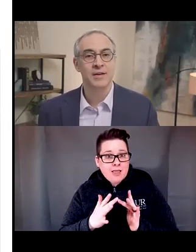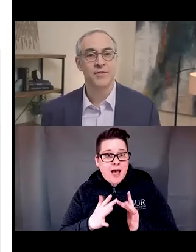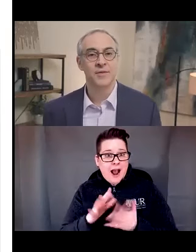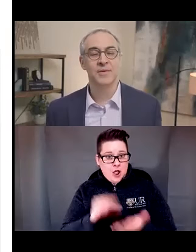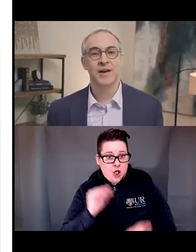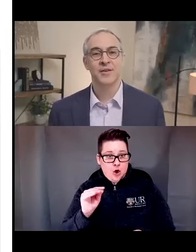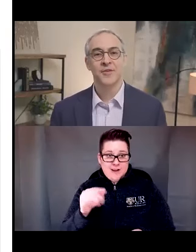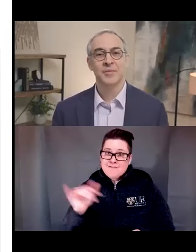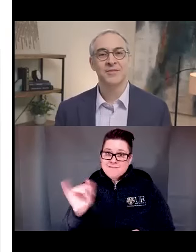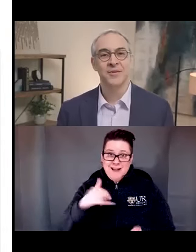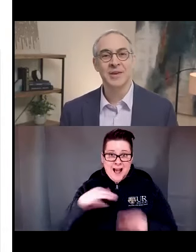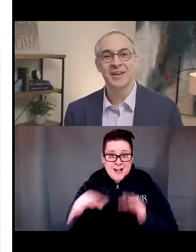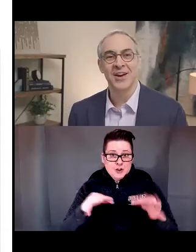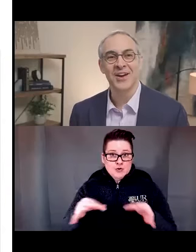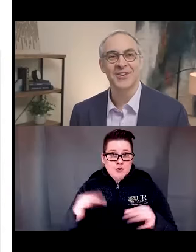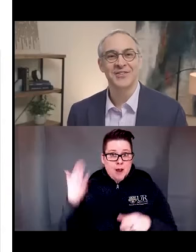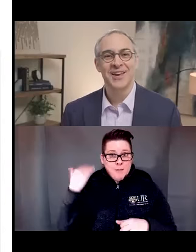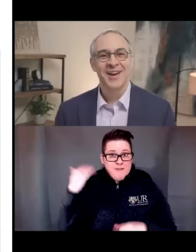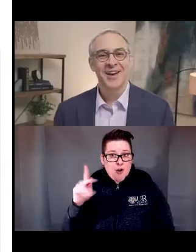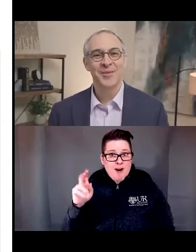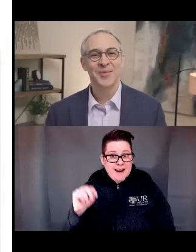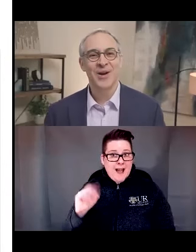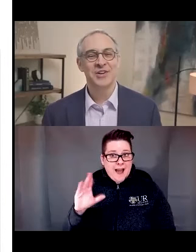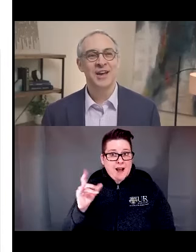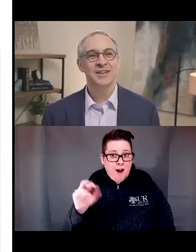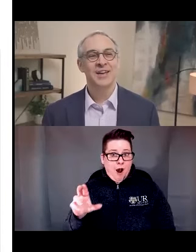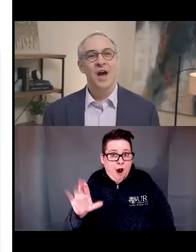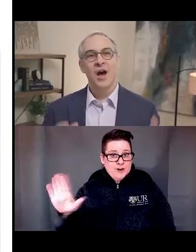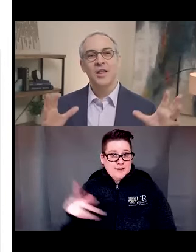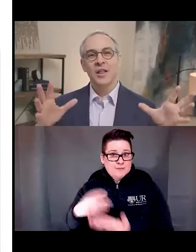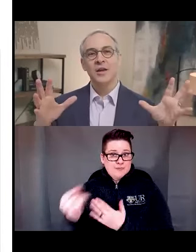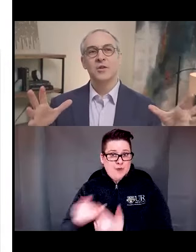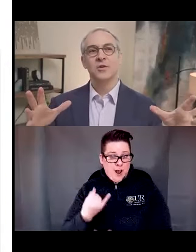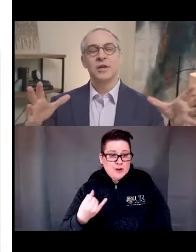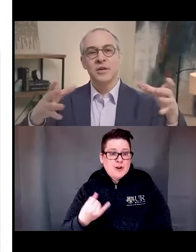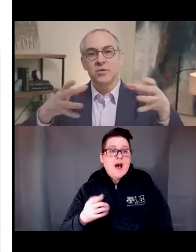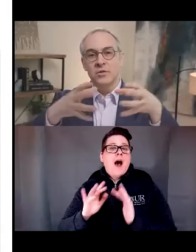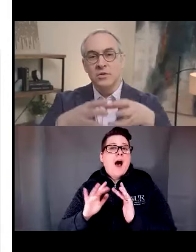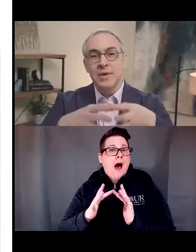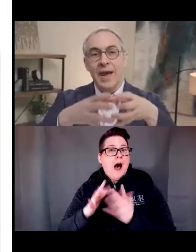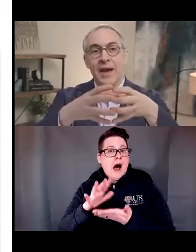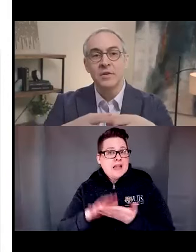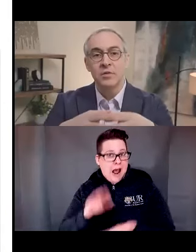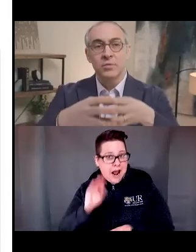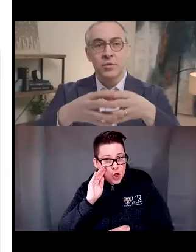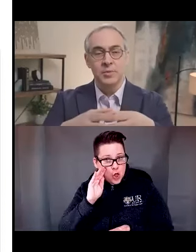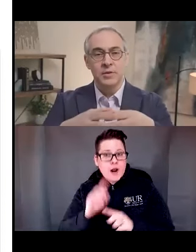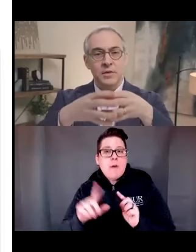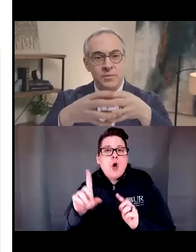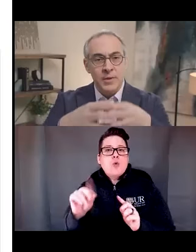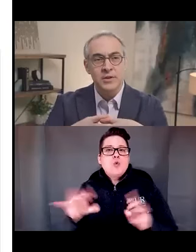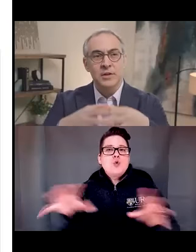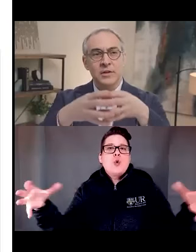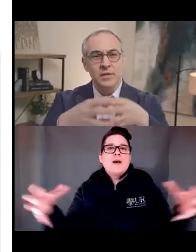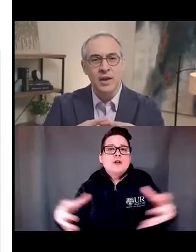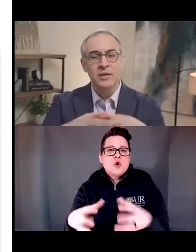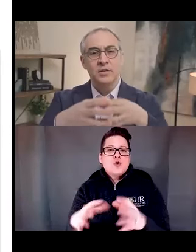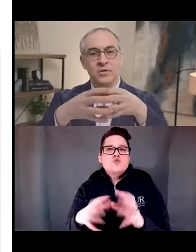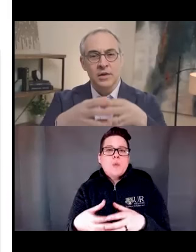from Ken Connor's project, online learning that you do as a group,